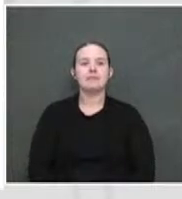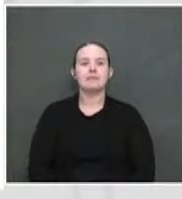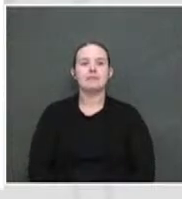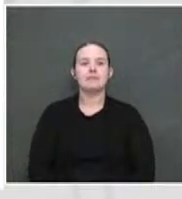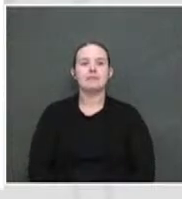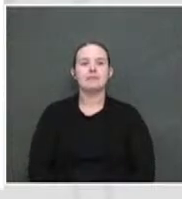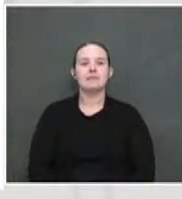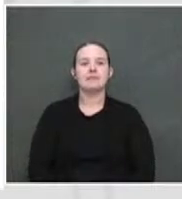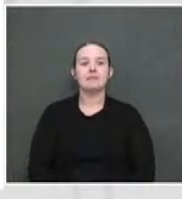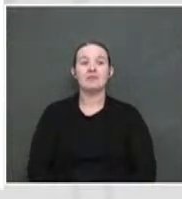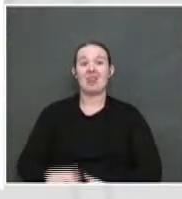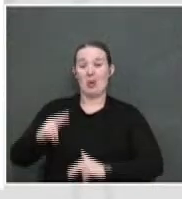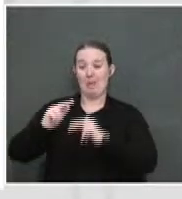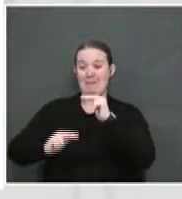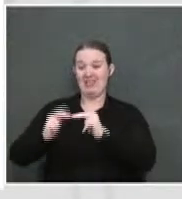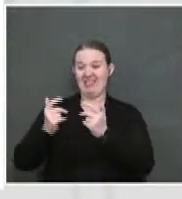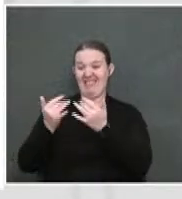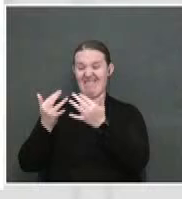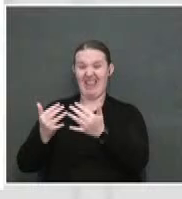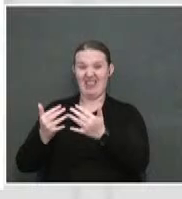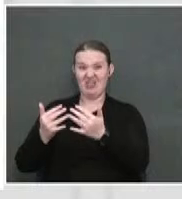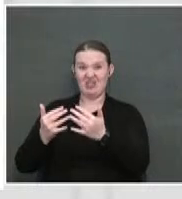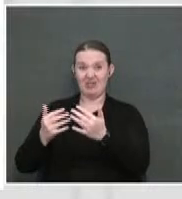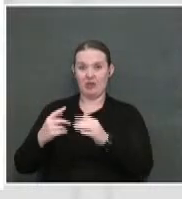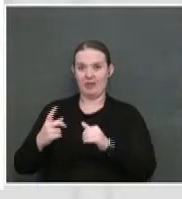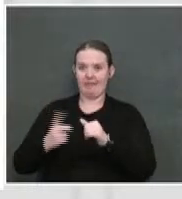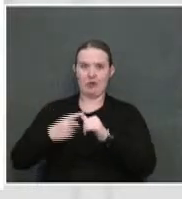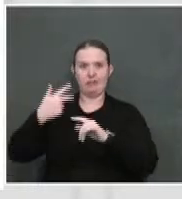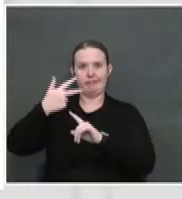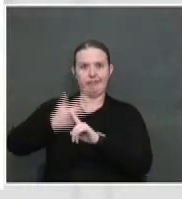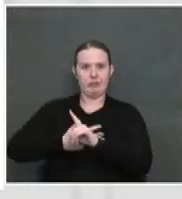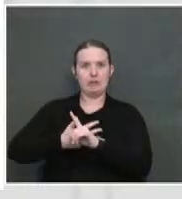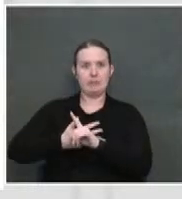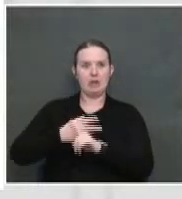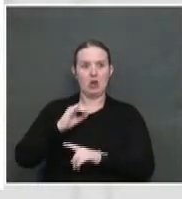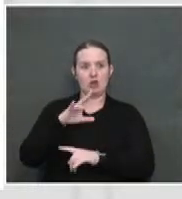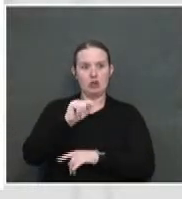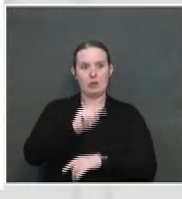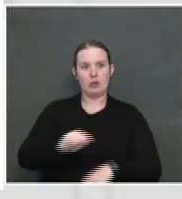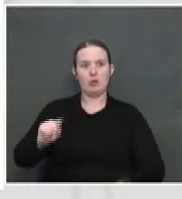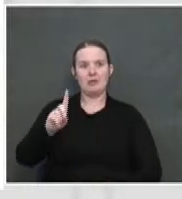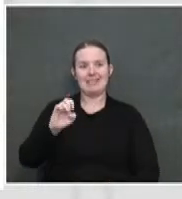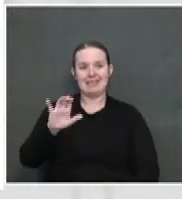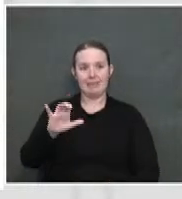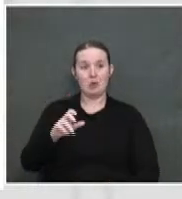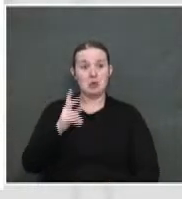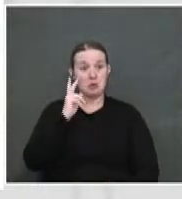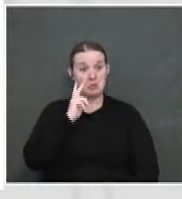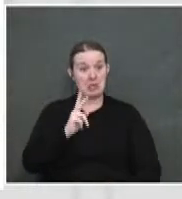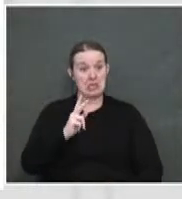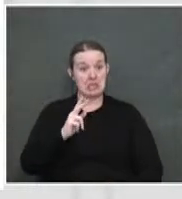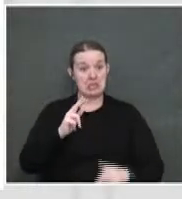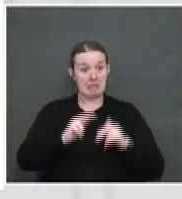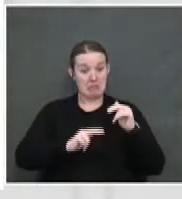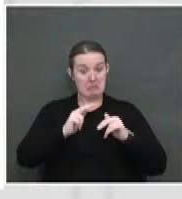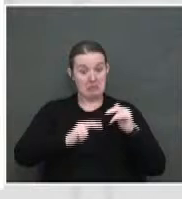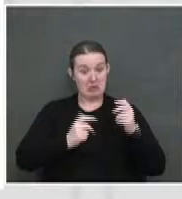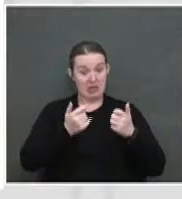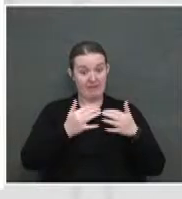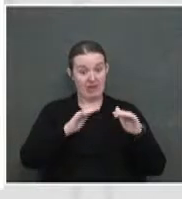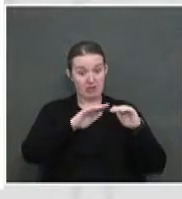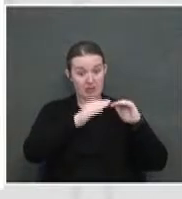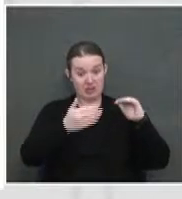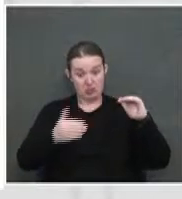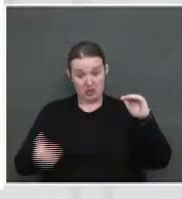Working structure fires for the first quarter, October through December. Here we see a decline in working structure fires over the